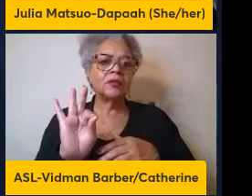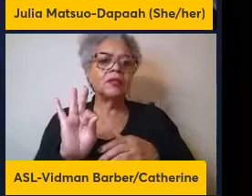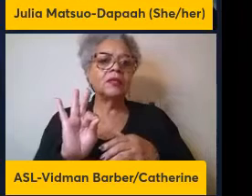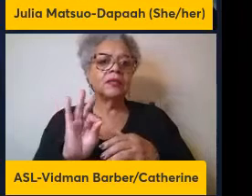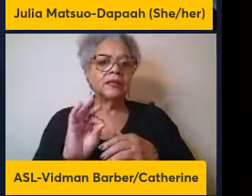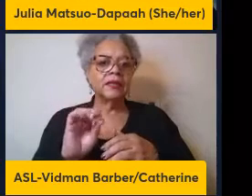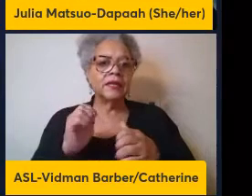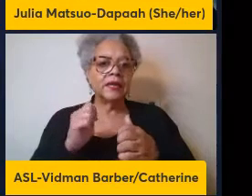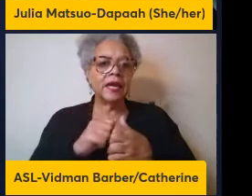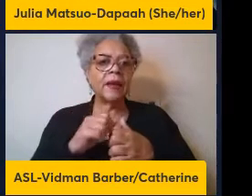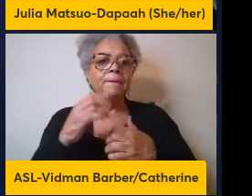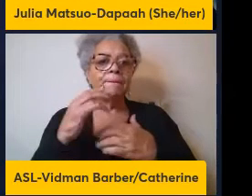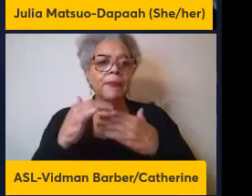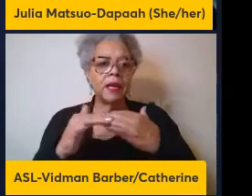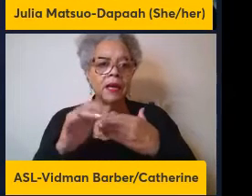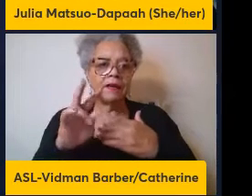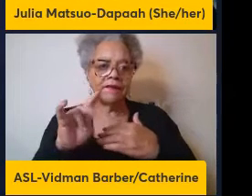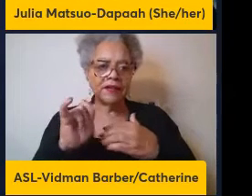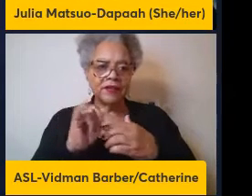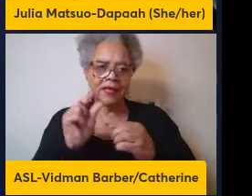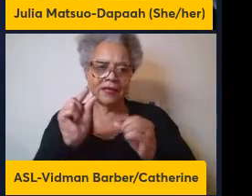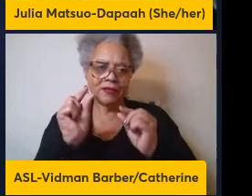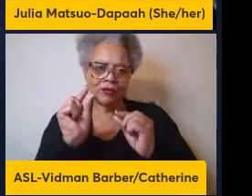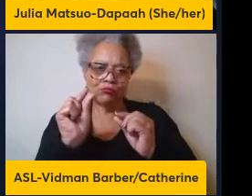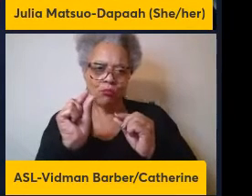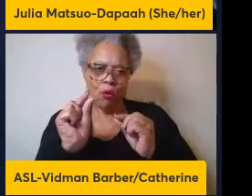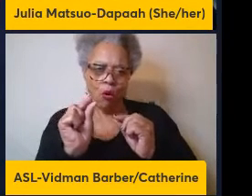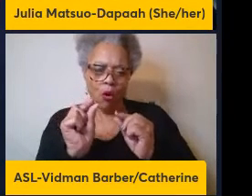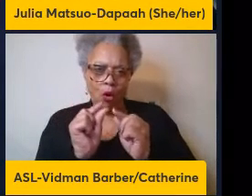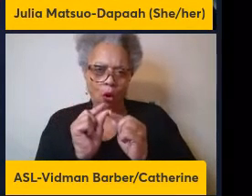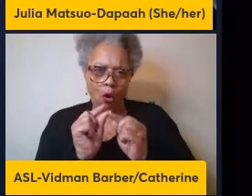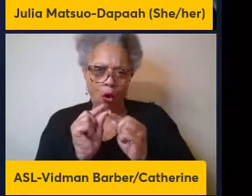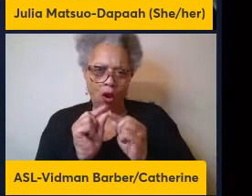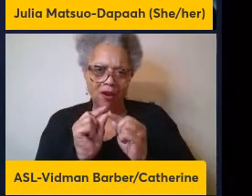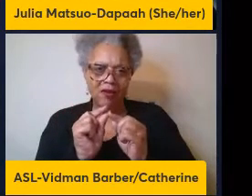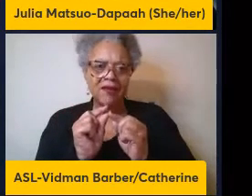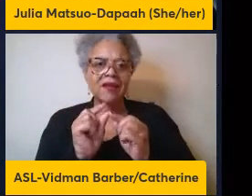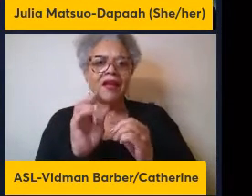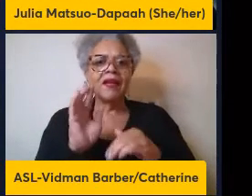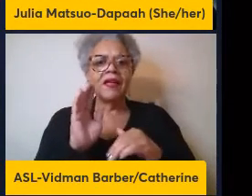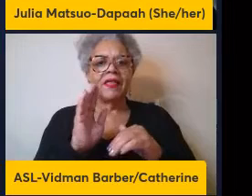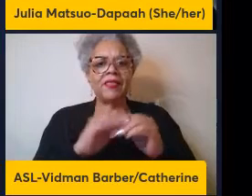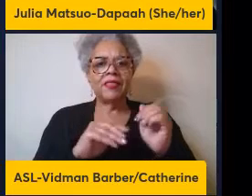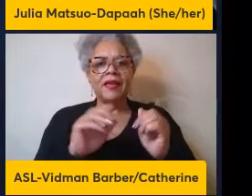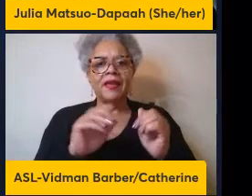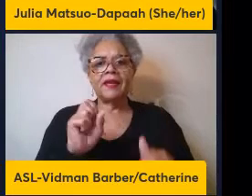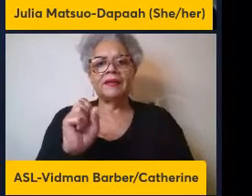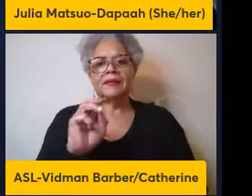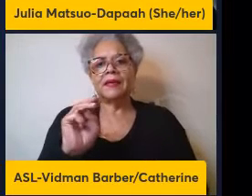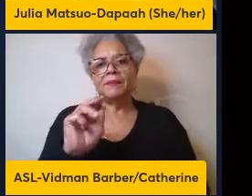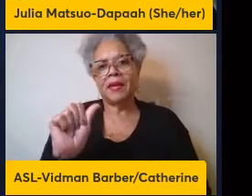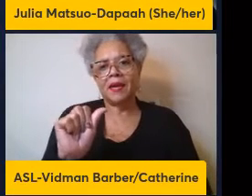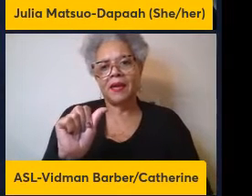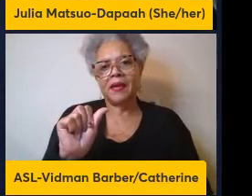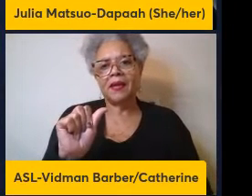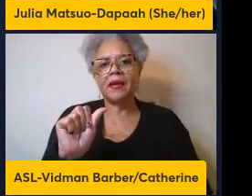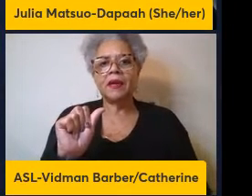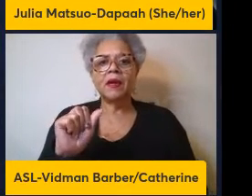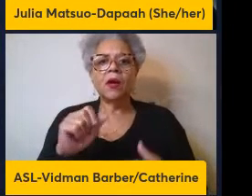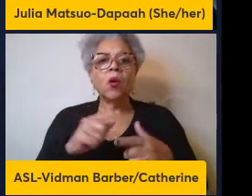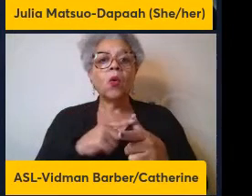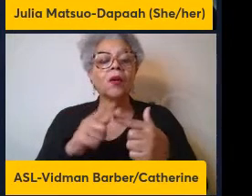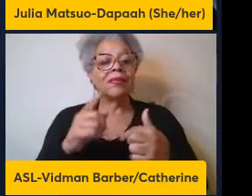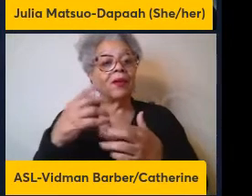blood vessels which are tinier than the ones stained by SMA or they are outside the blood